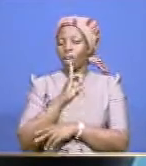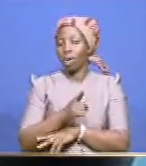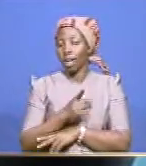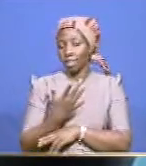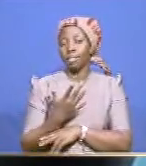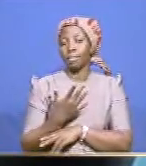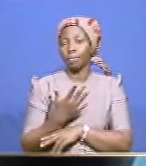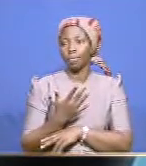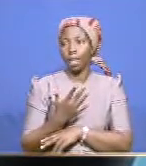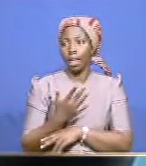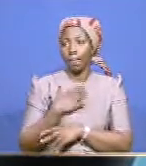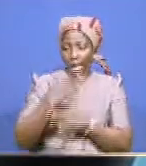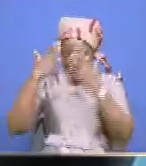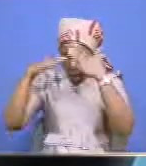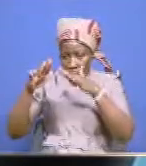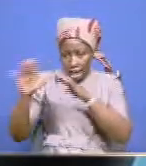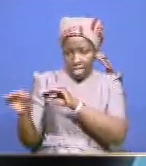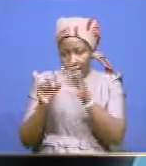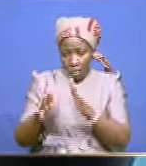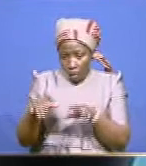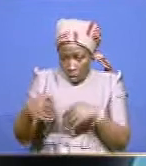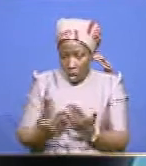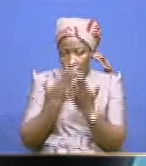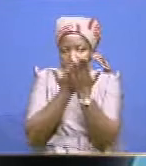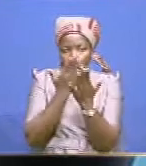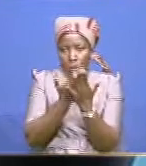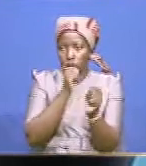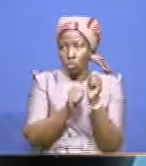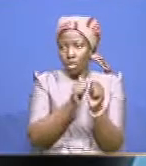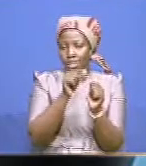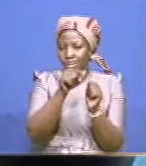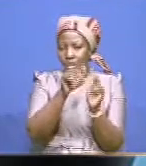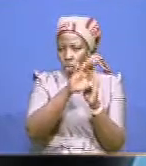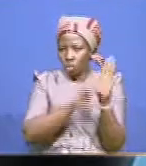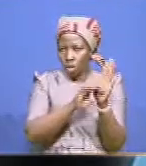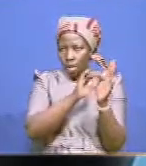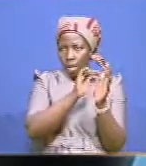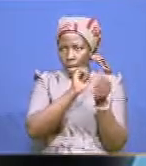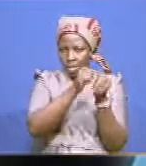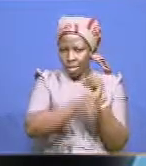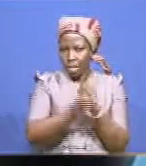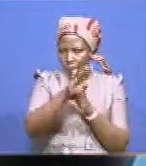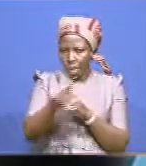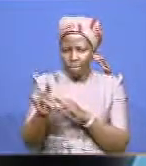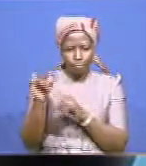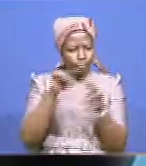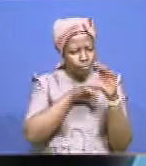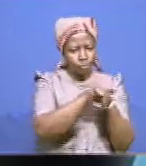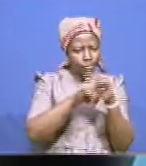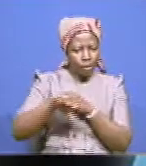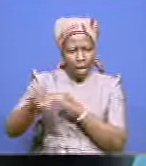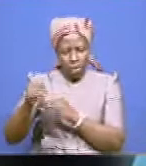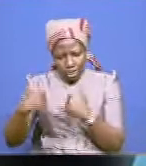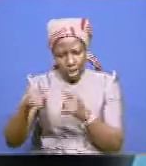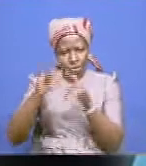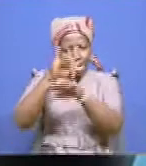mover or the proposal of that constitutional amendment bill is going around to counties just trying to sensitize. And